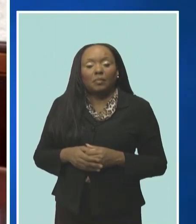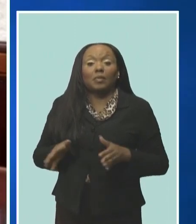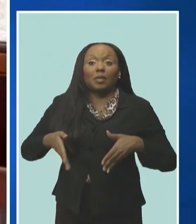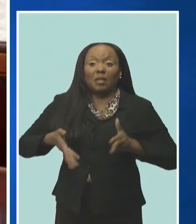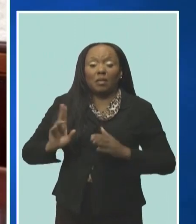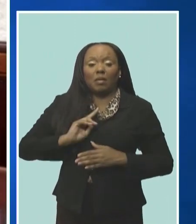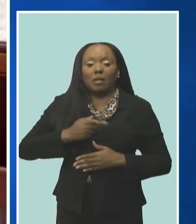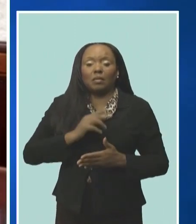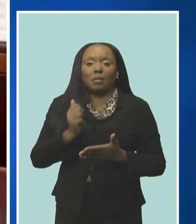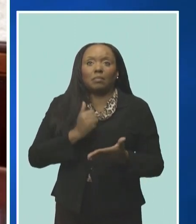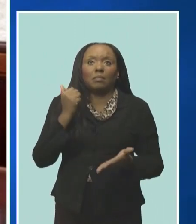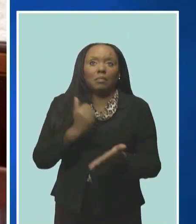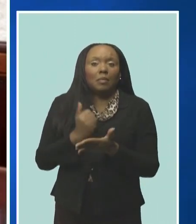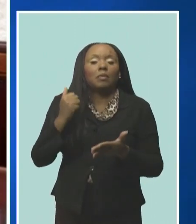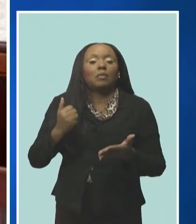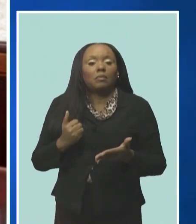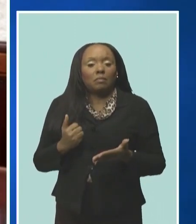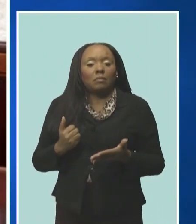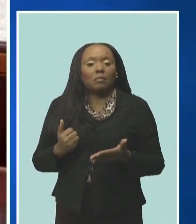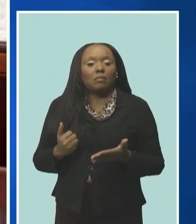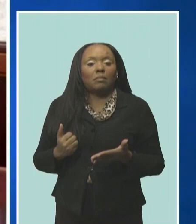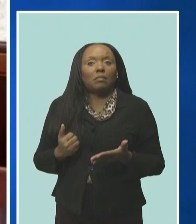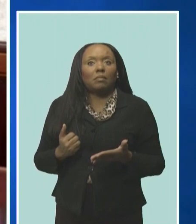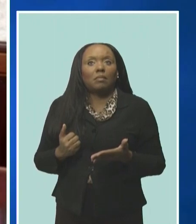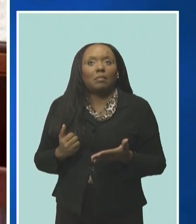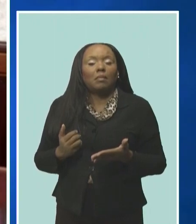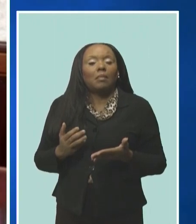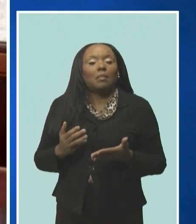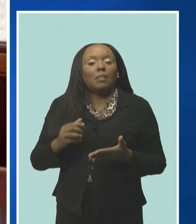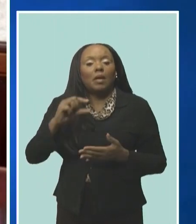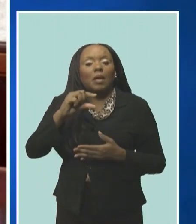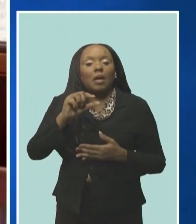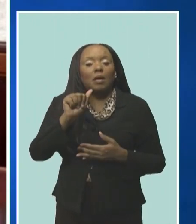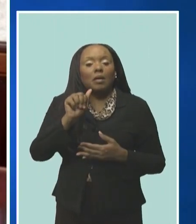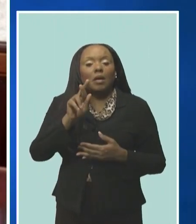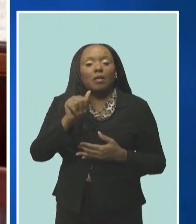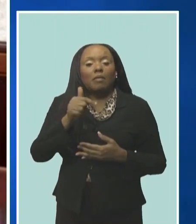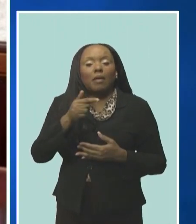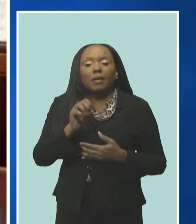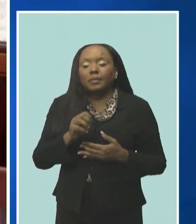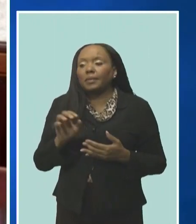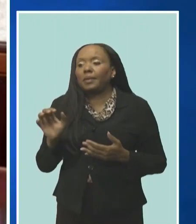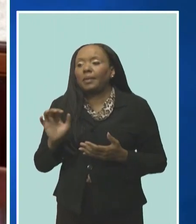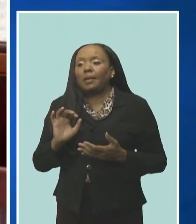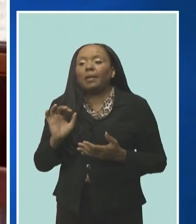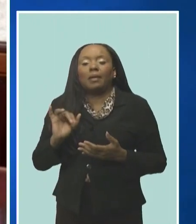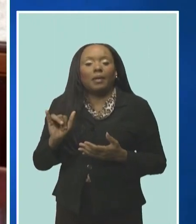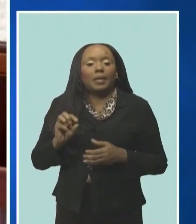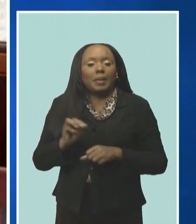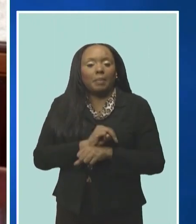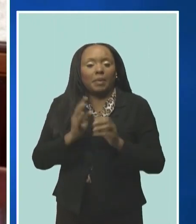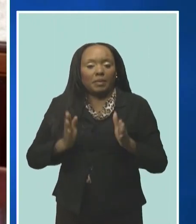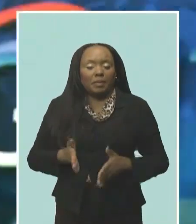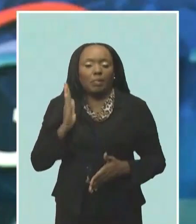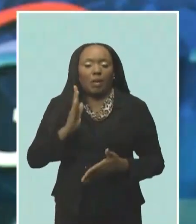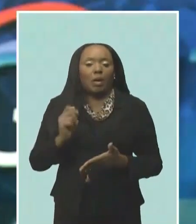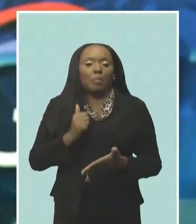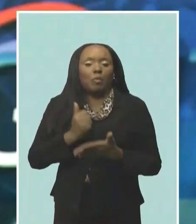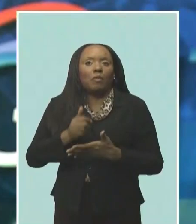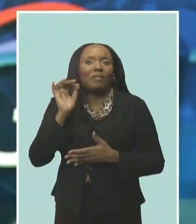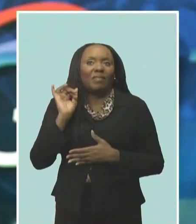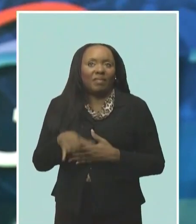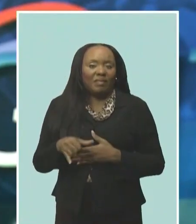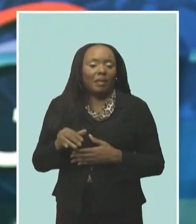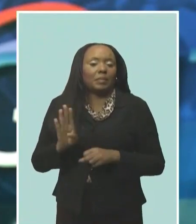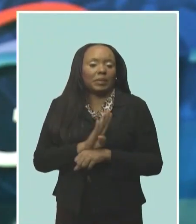an approved garage. In this case, the approved garage would be a garage which is approved by the minister.